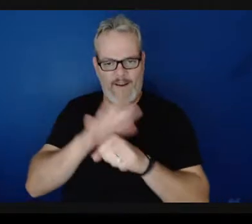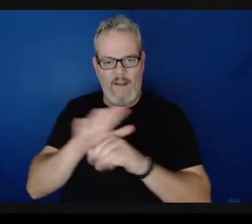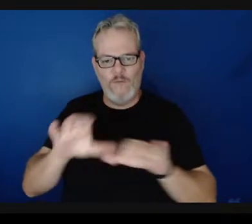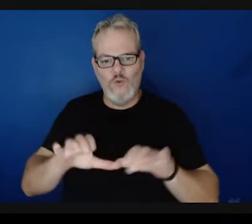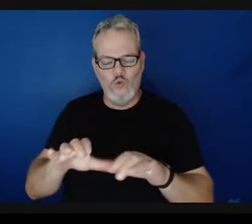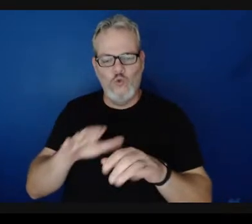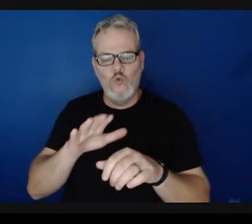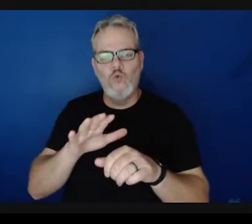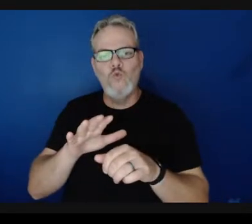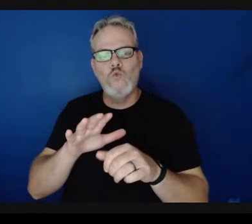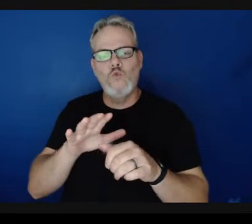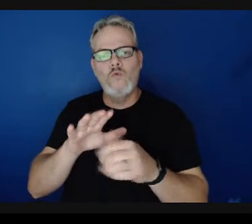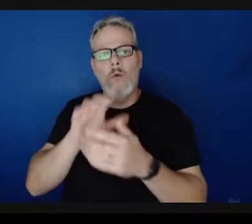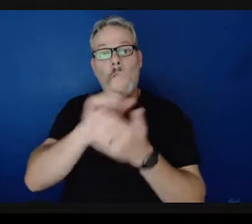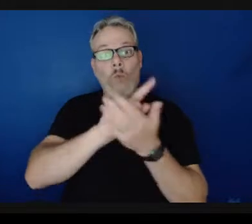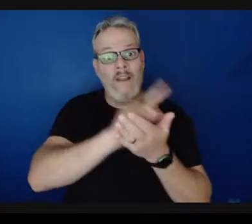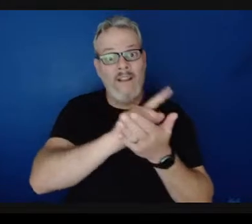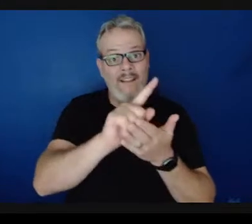weekly updates.